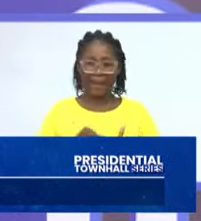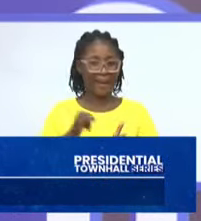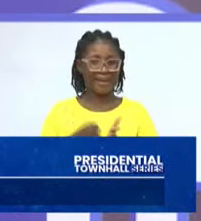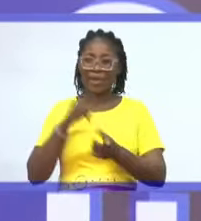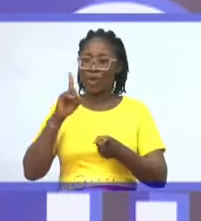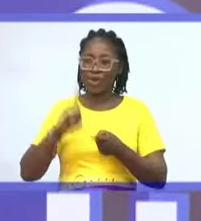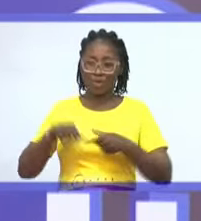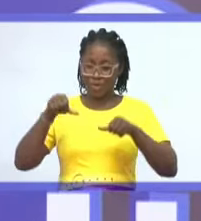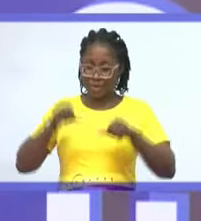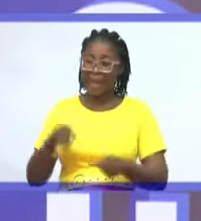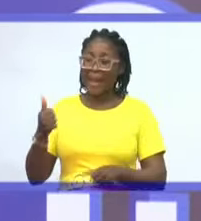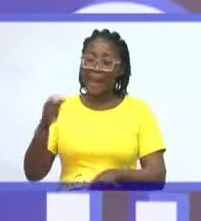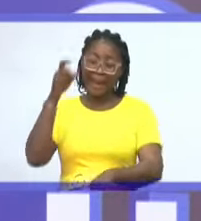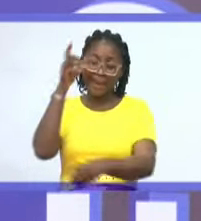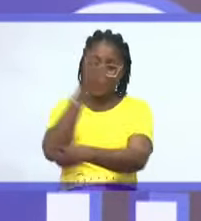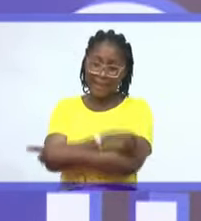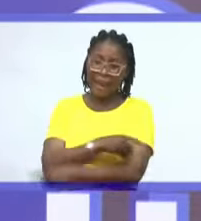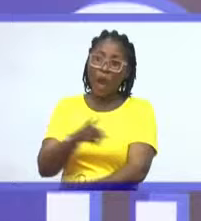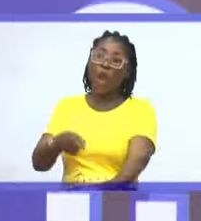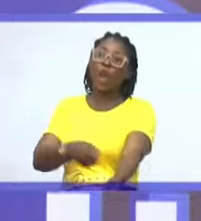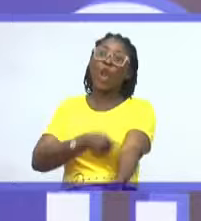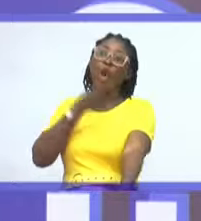longer. What they're telling you is not what it is.